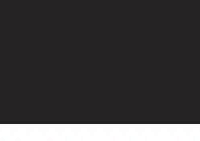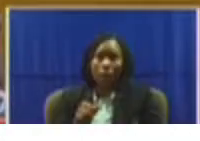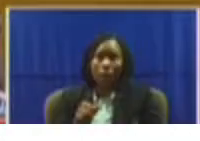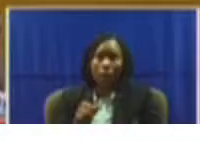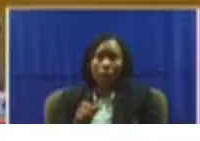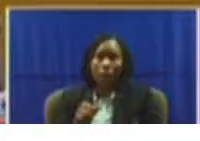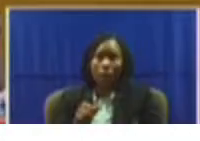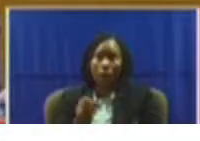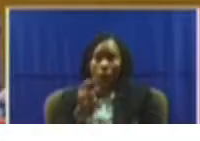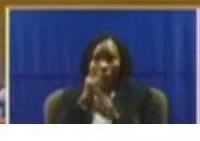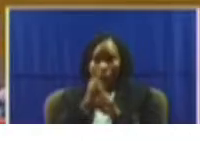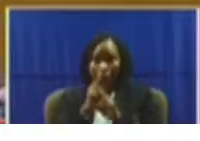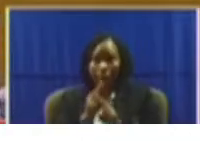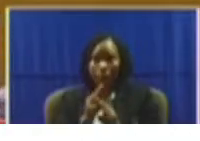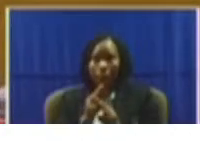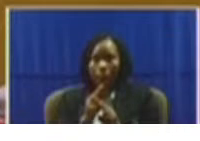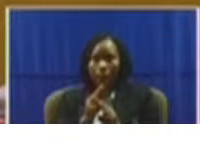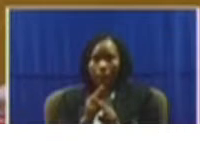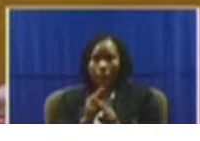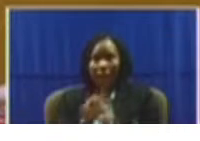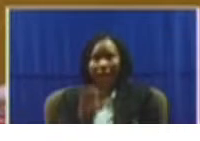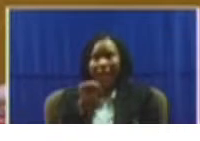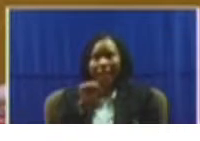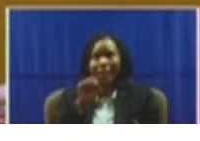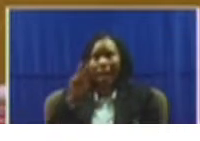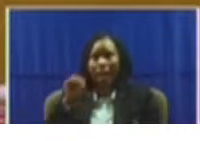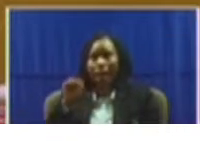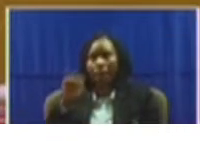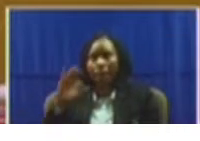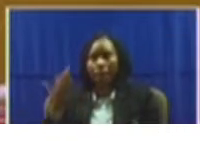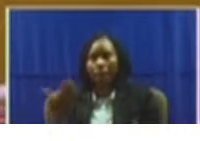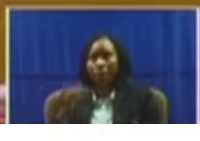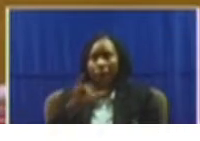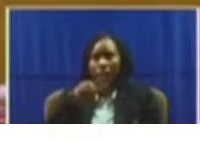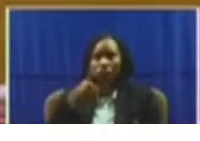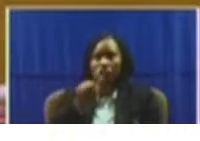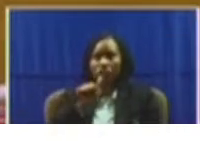be Honorable S.M. Jafta.